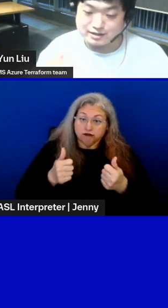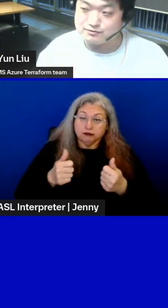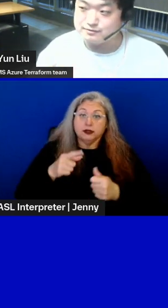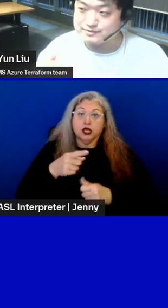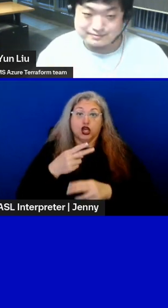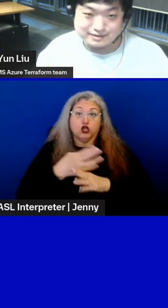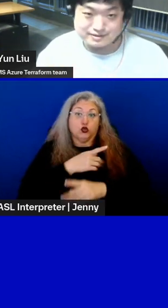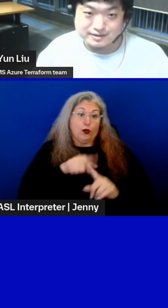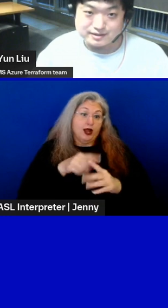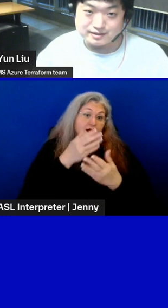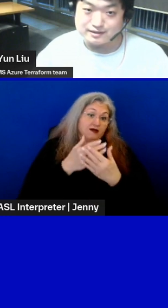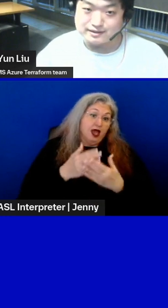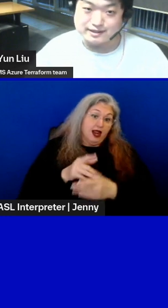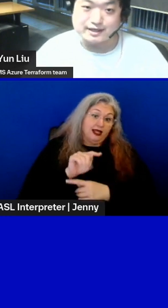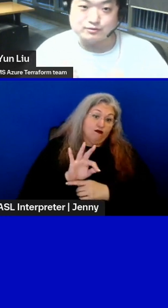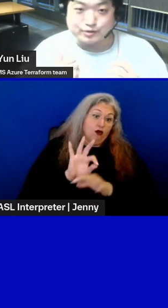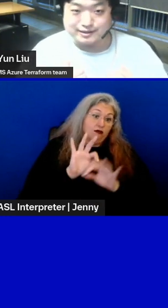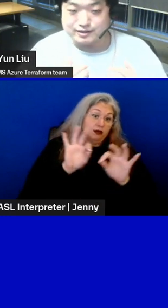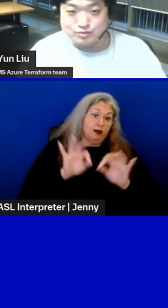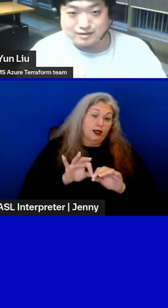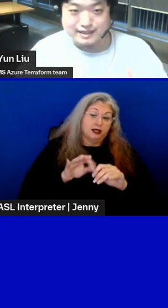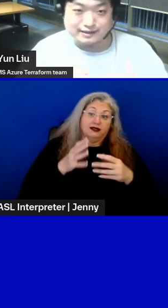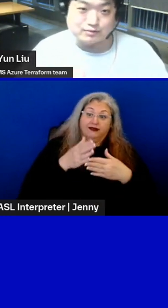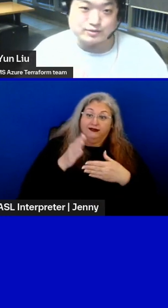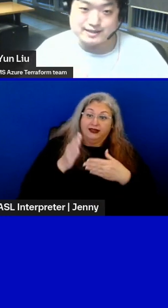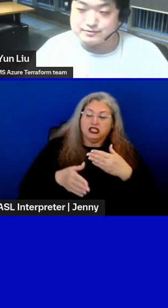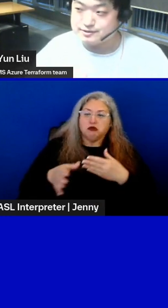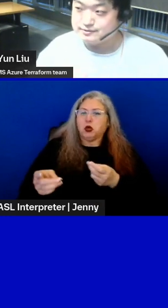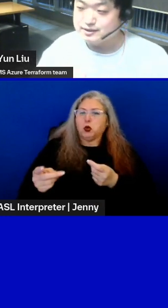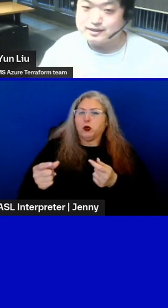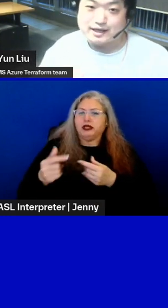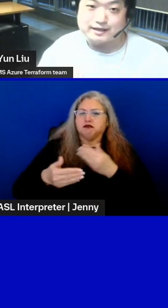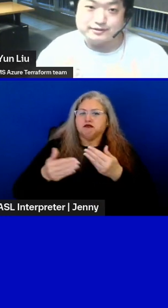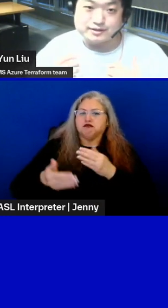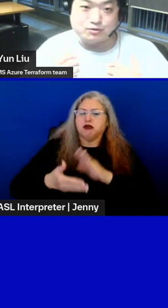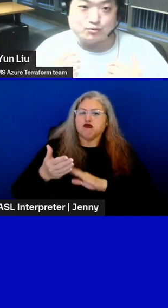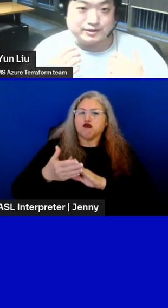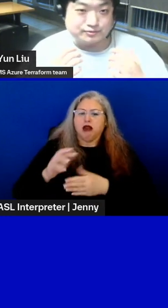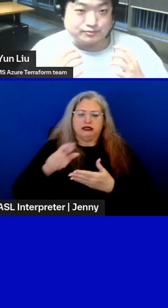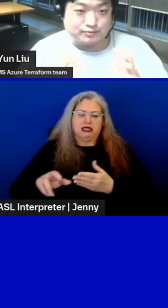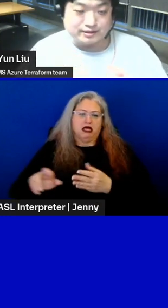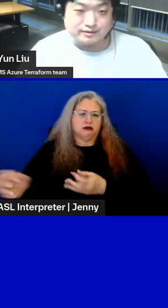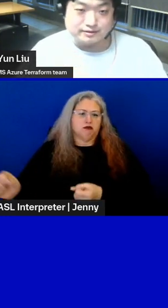validate Terraform templates, it can quickly run and get results. And